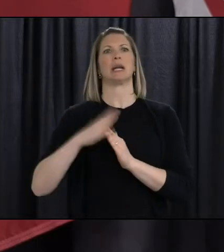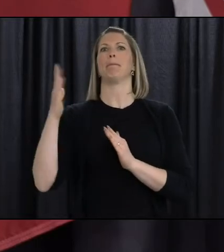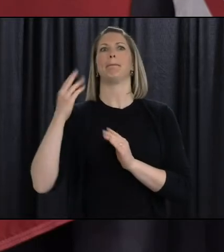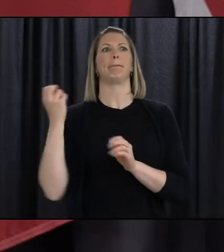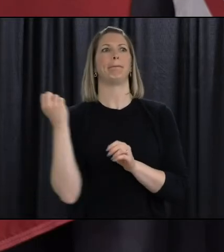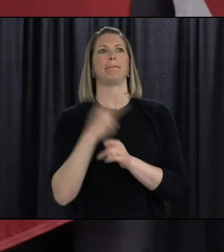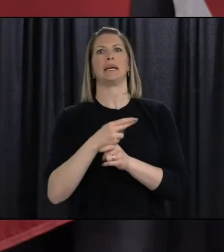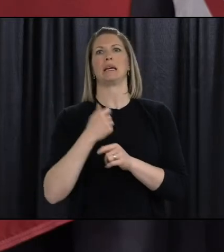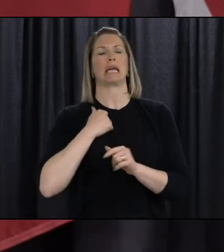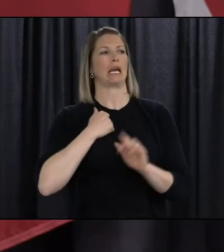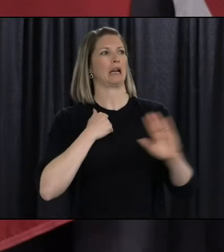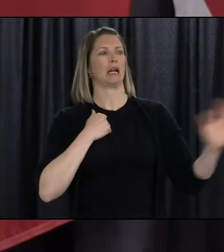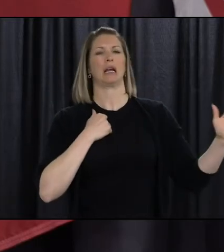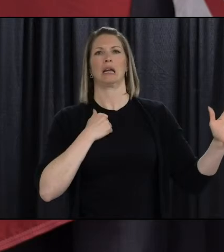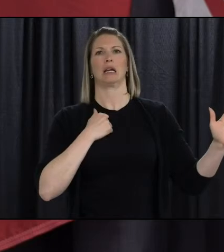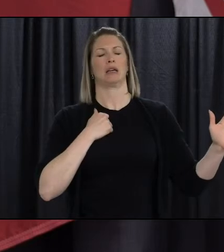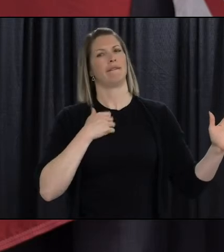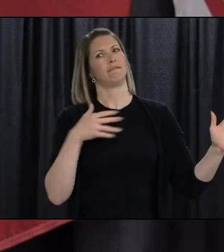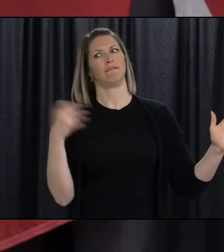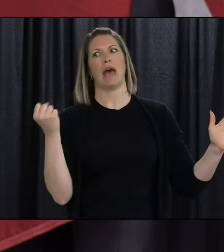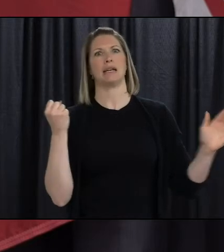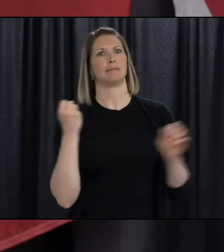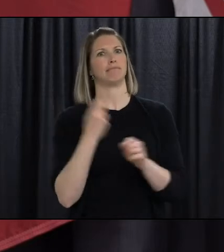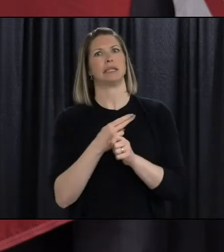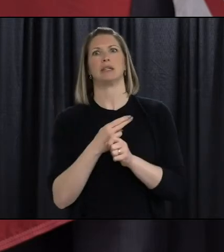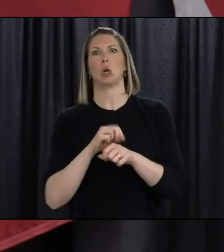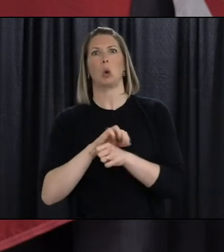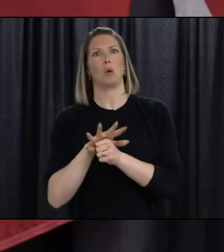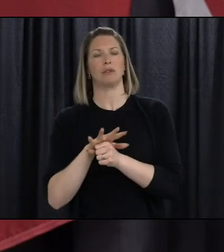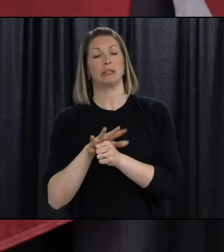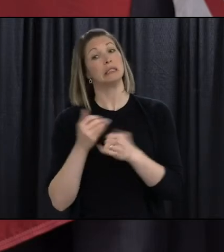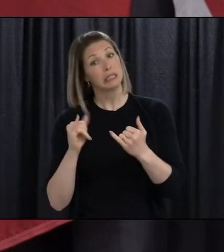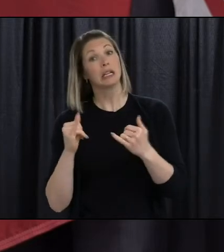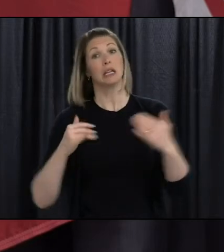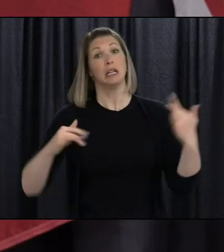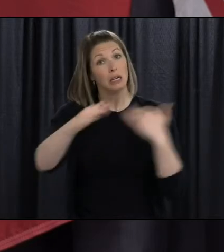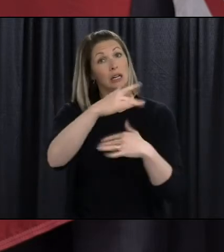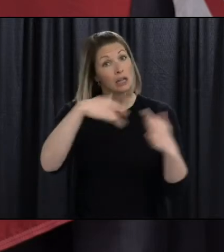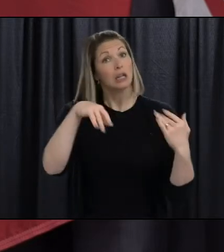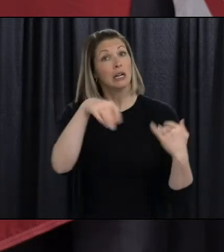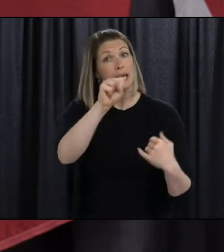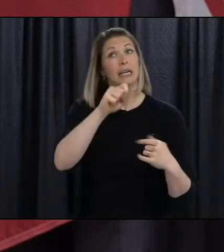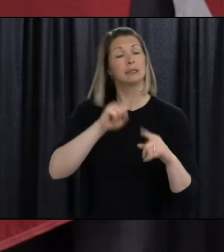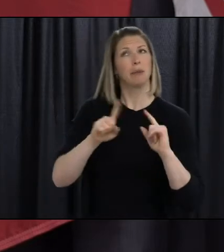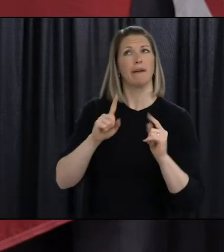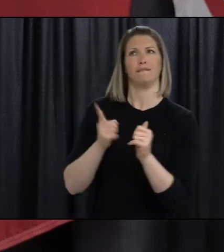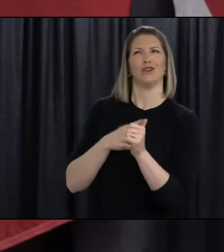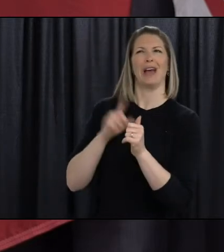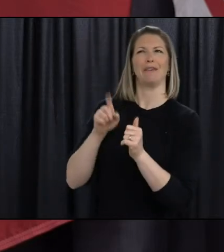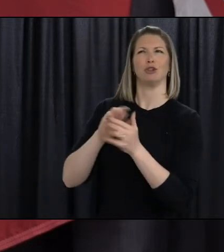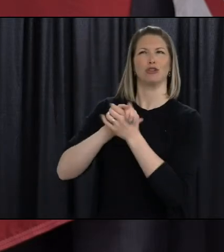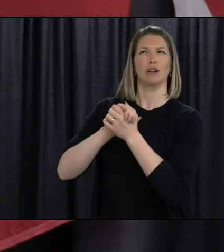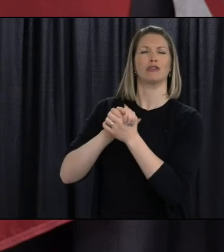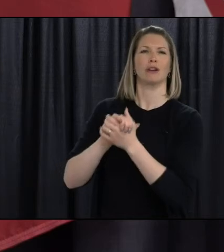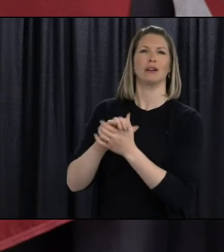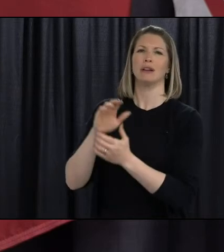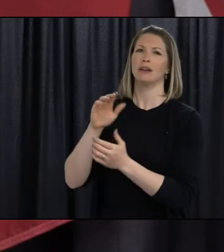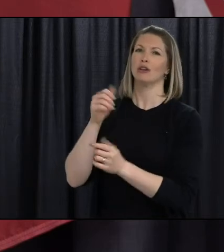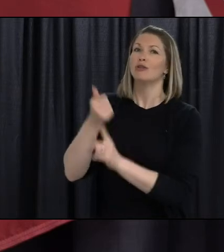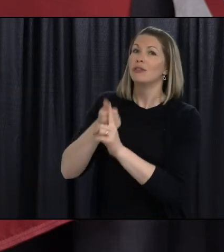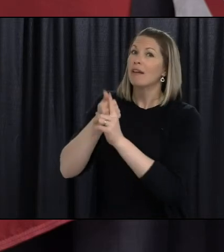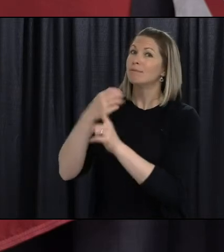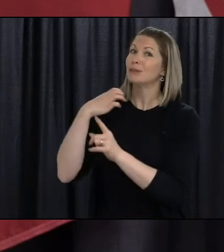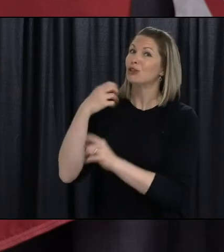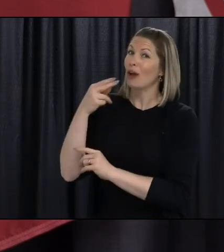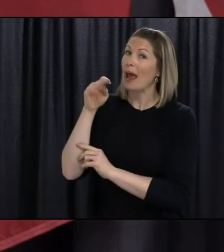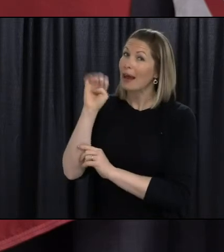and Community Services Department. So it's a great team effort, and I want to join you in thanking Dr. Fitzgerald and her group for the